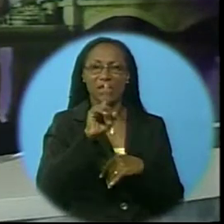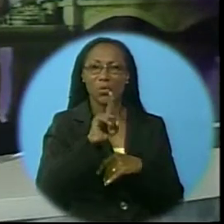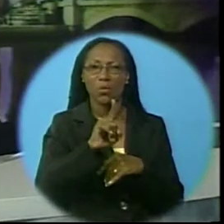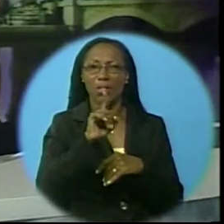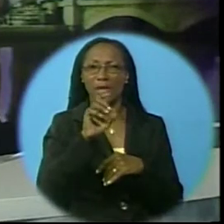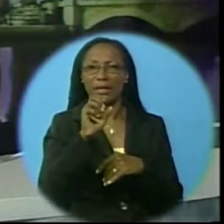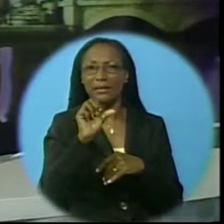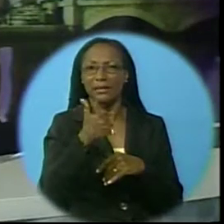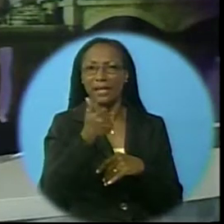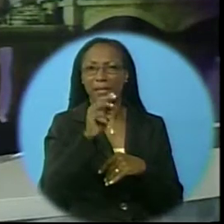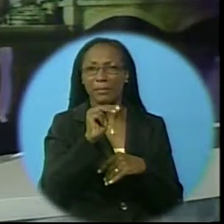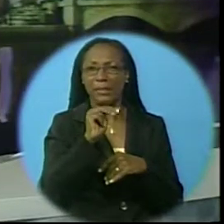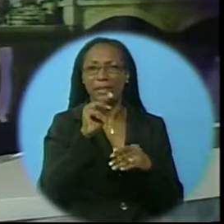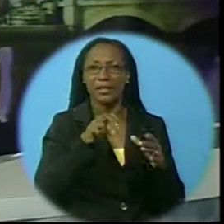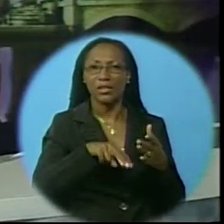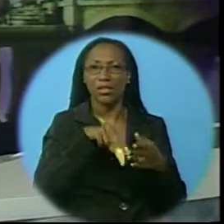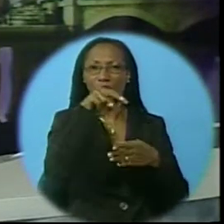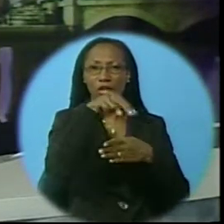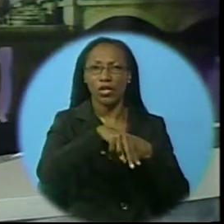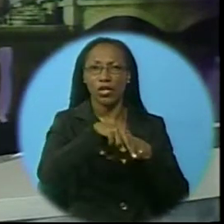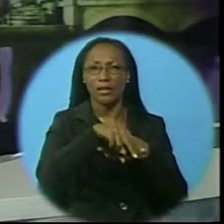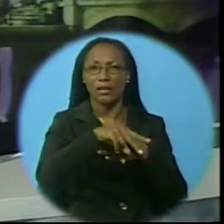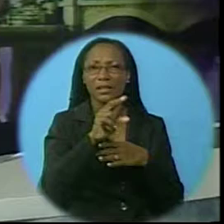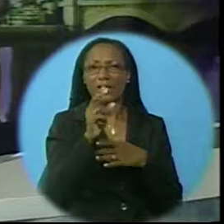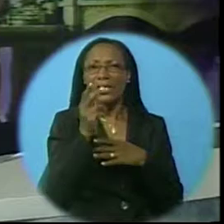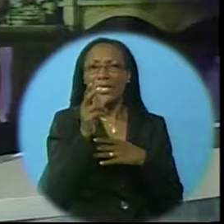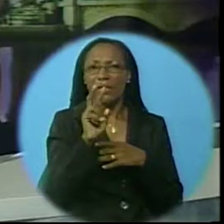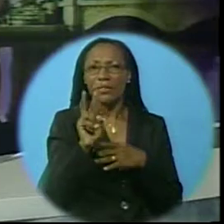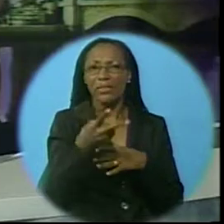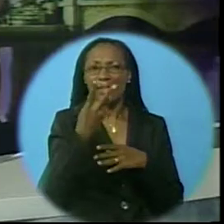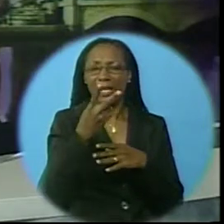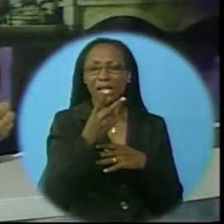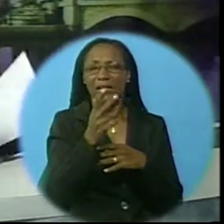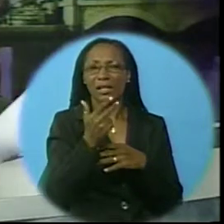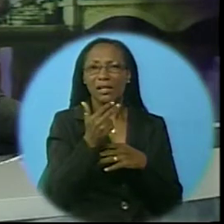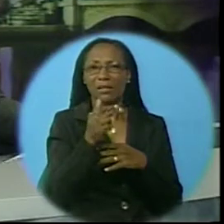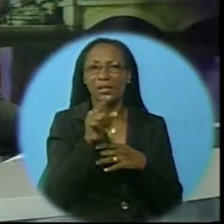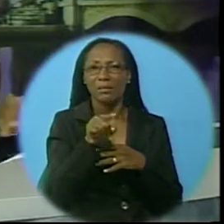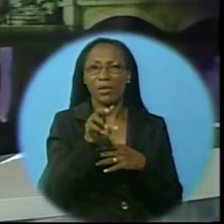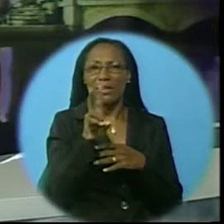in 13.70 seconds. He will compete in the B final.